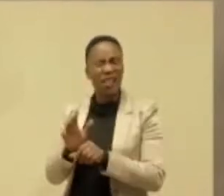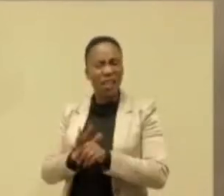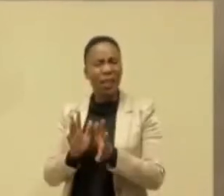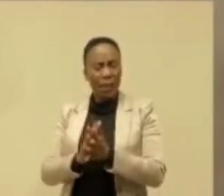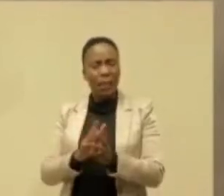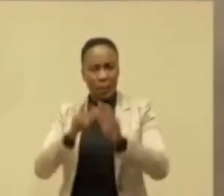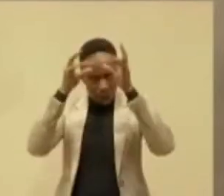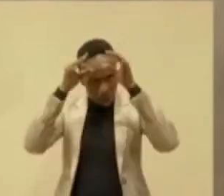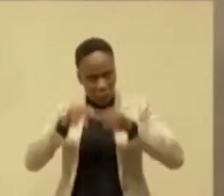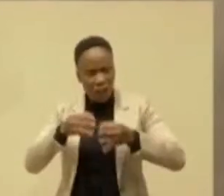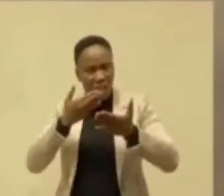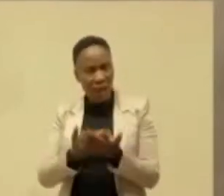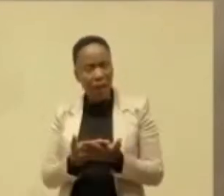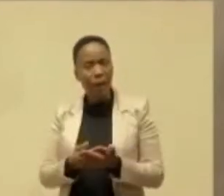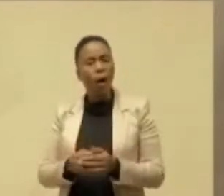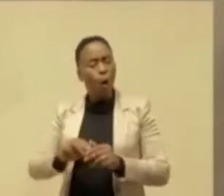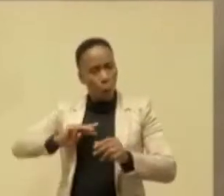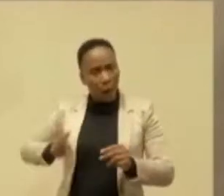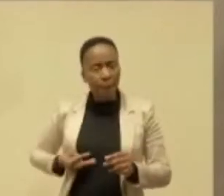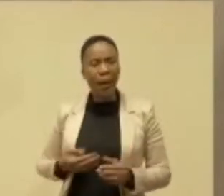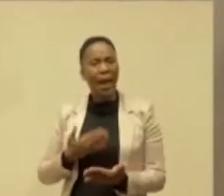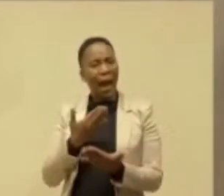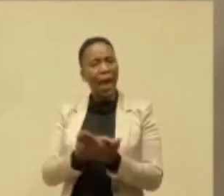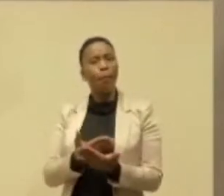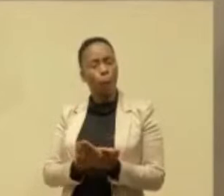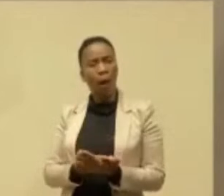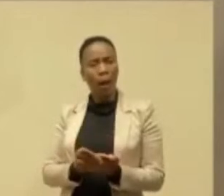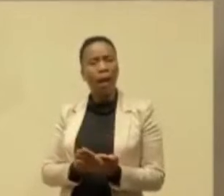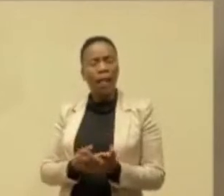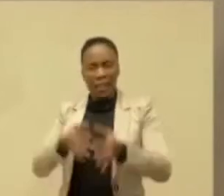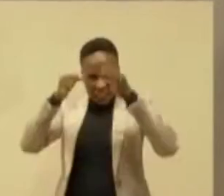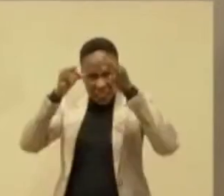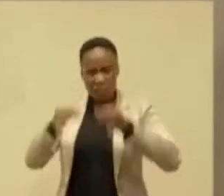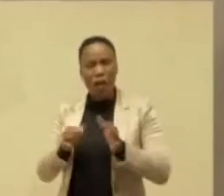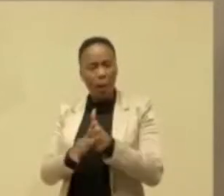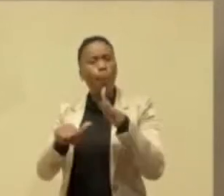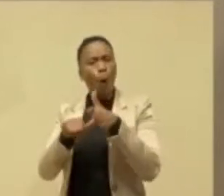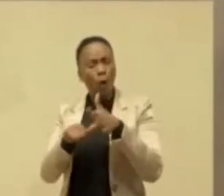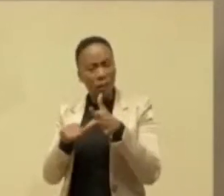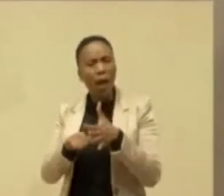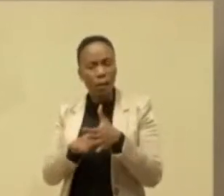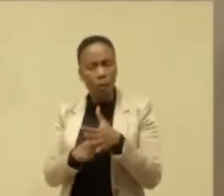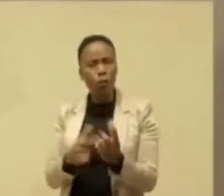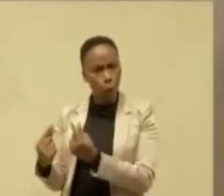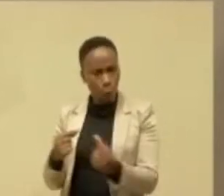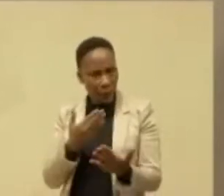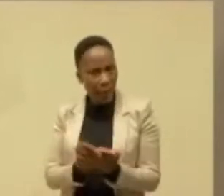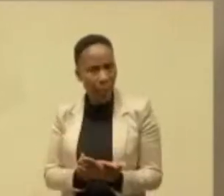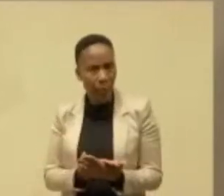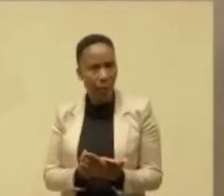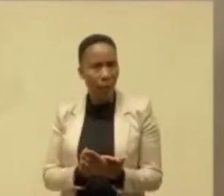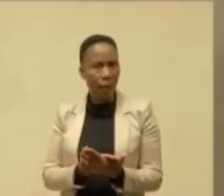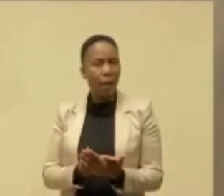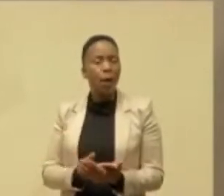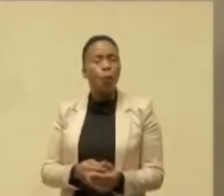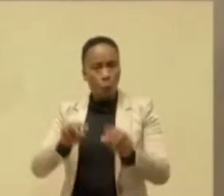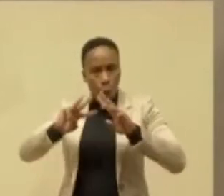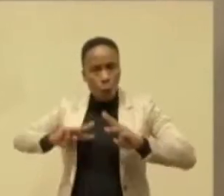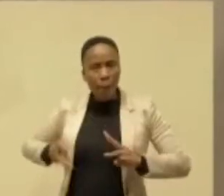women are able and have got the necessary capacity that this democratic country wants